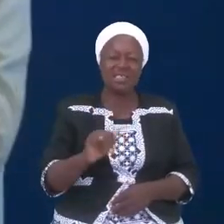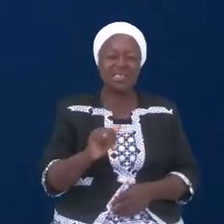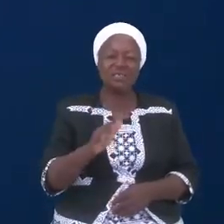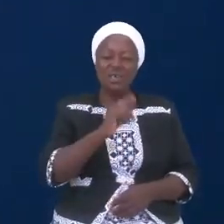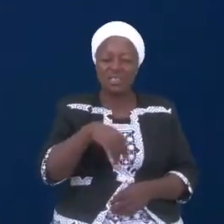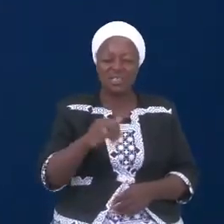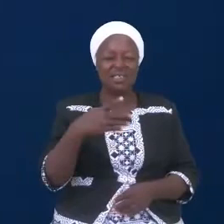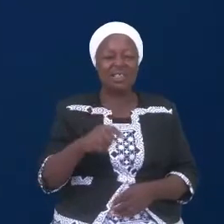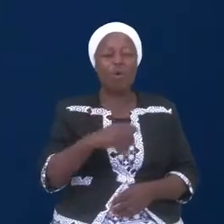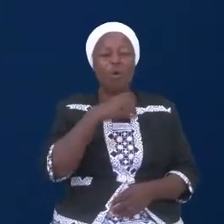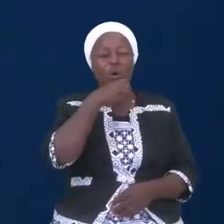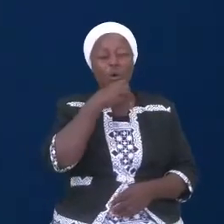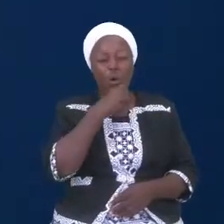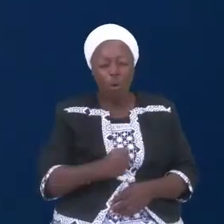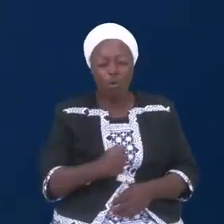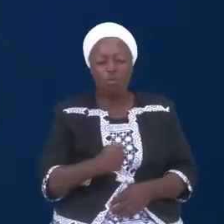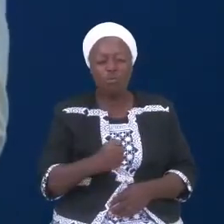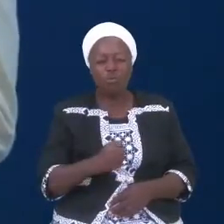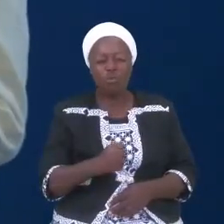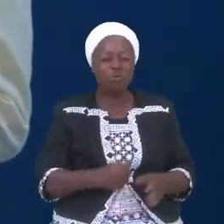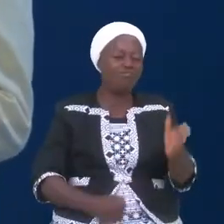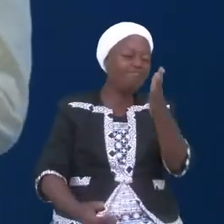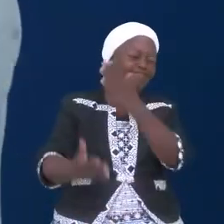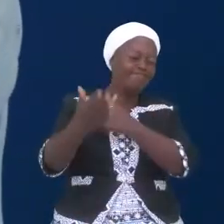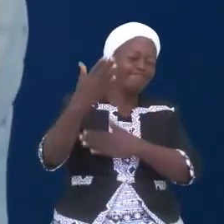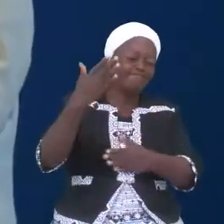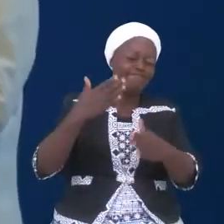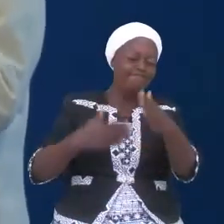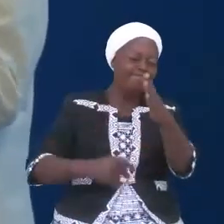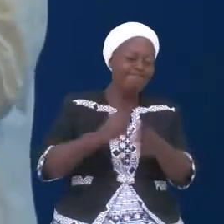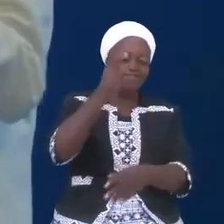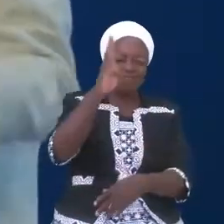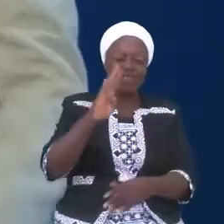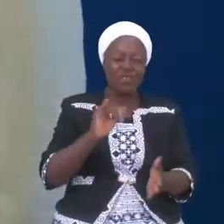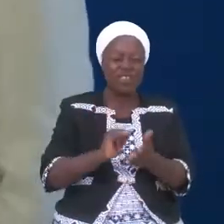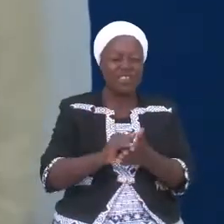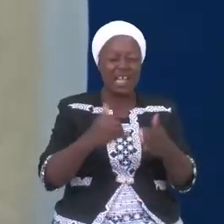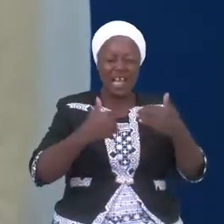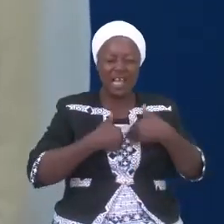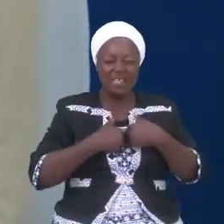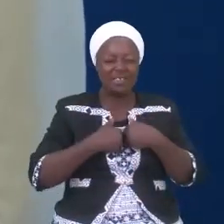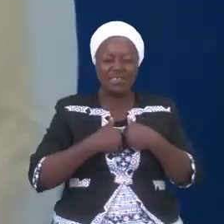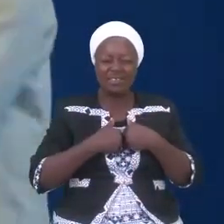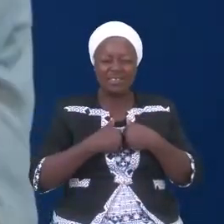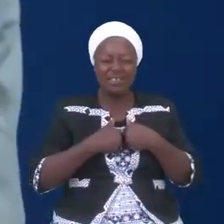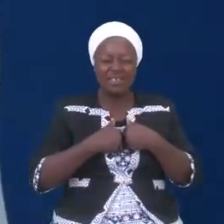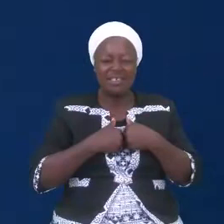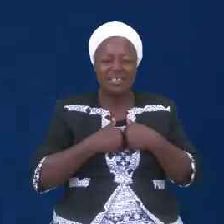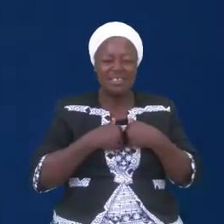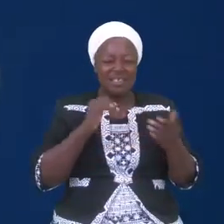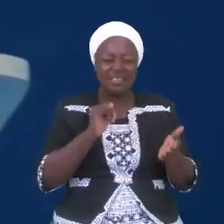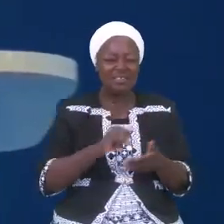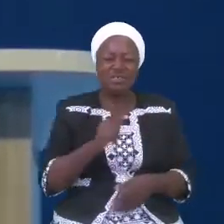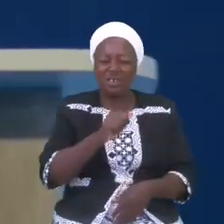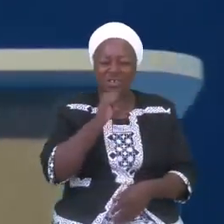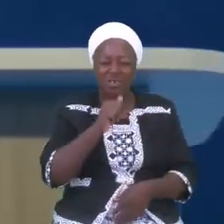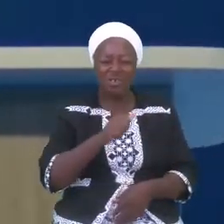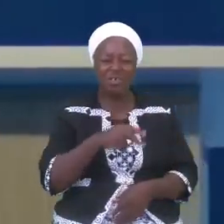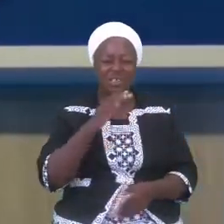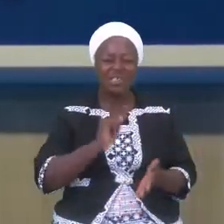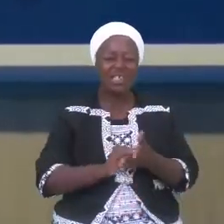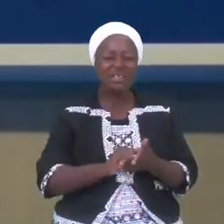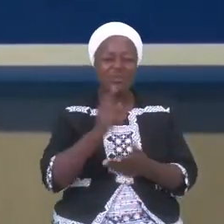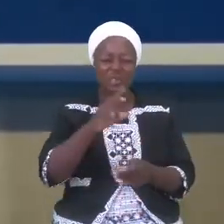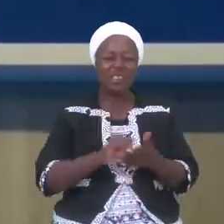old, ancient God that has nothing new to do. Lord, we pray